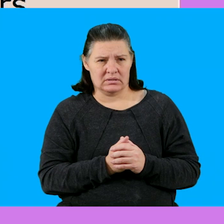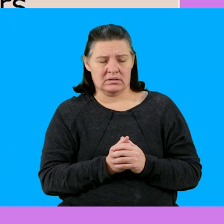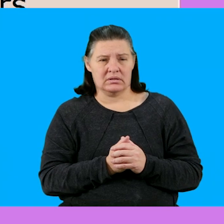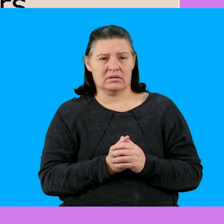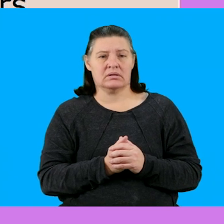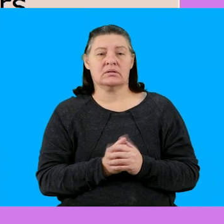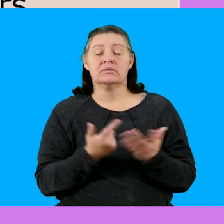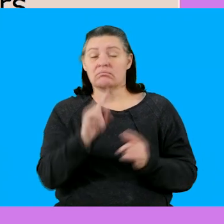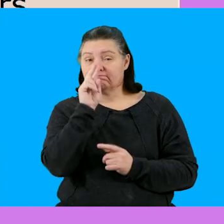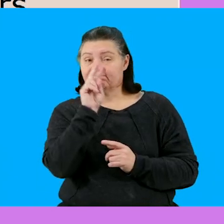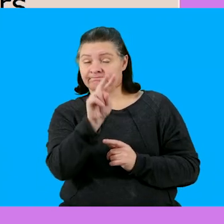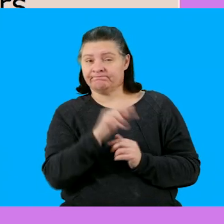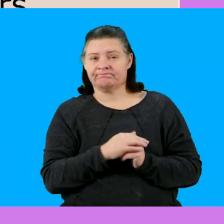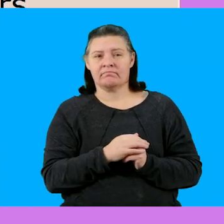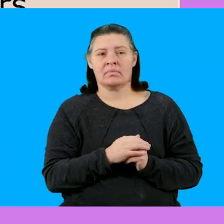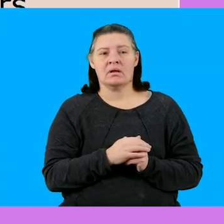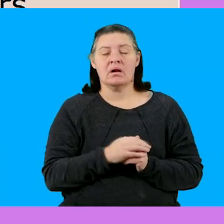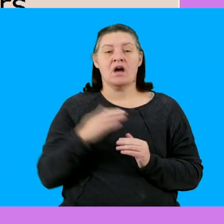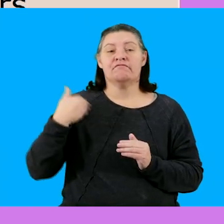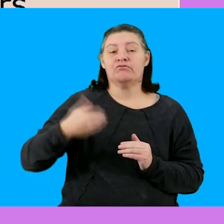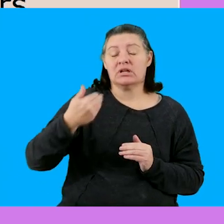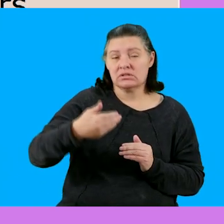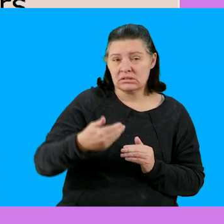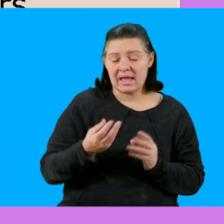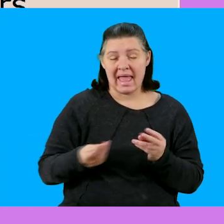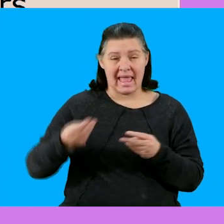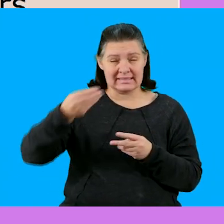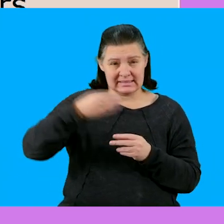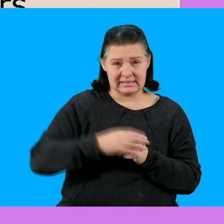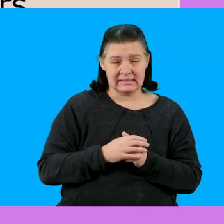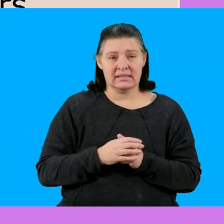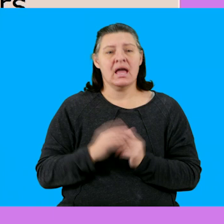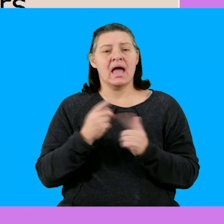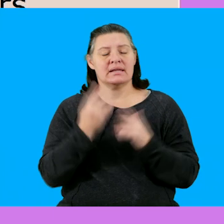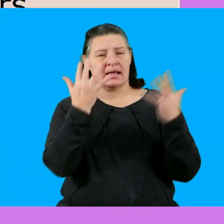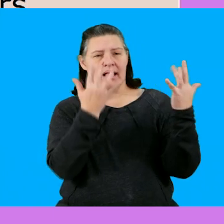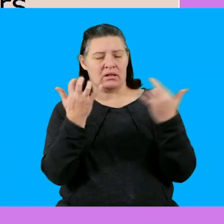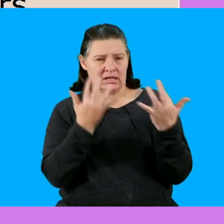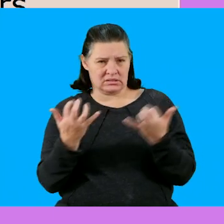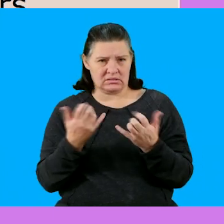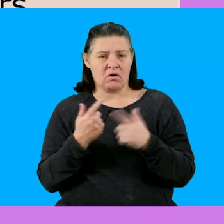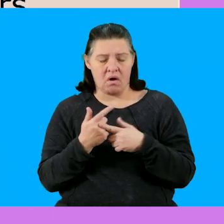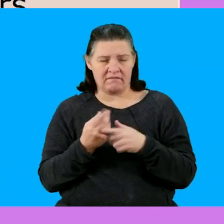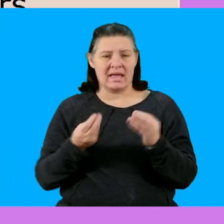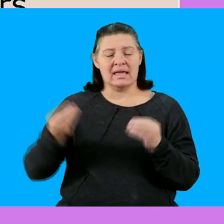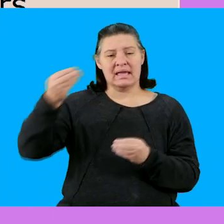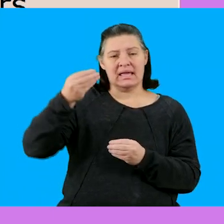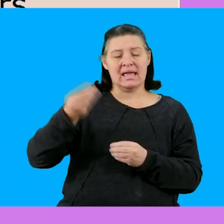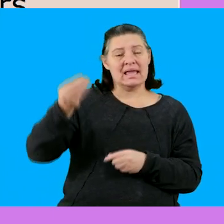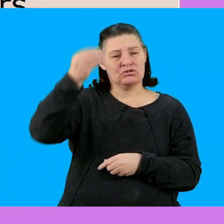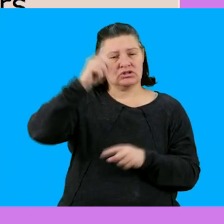interest compounded is what I look at here. The frequency of the interest added, and then calculation of the interest rate.